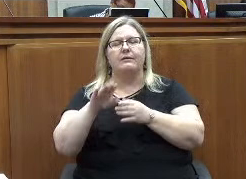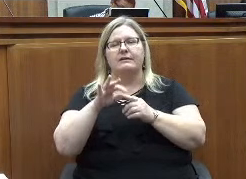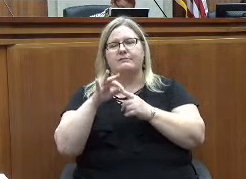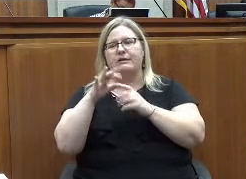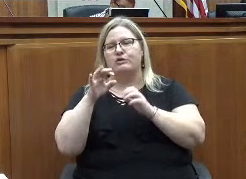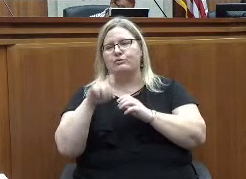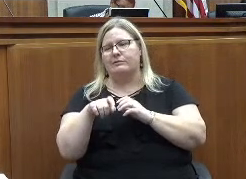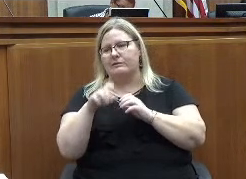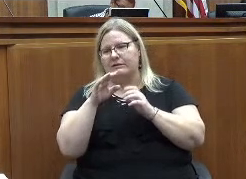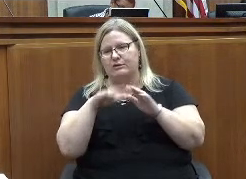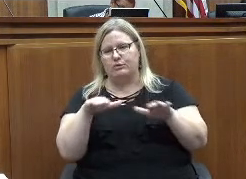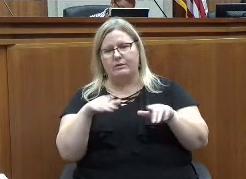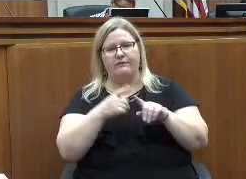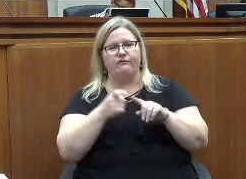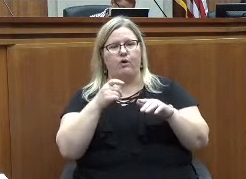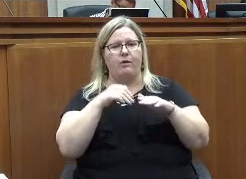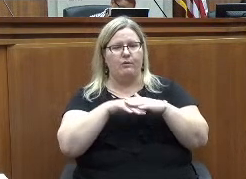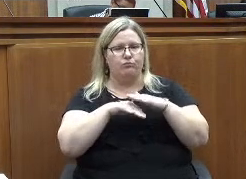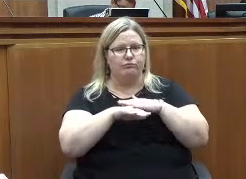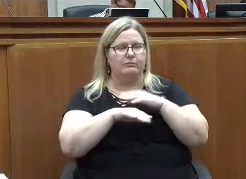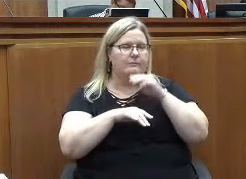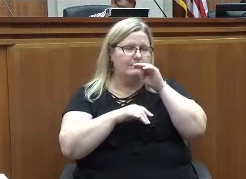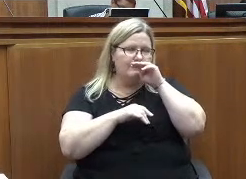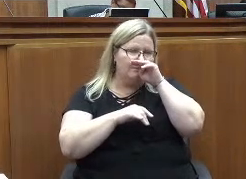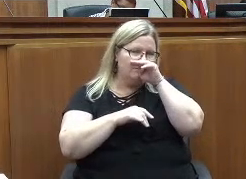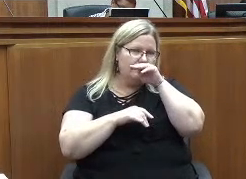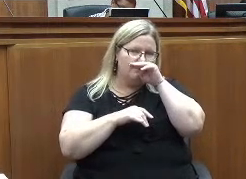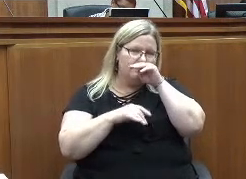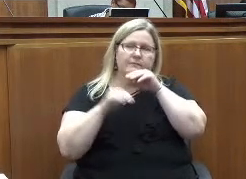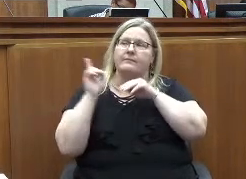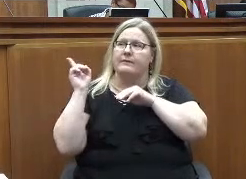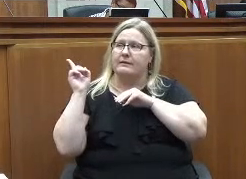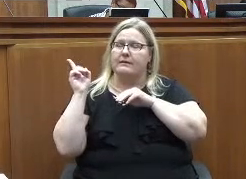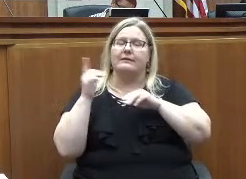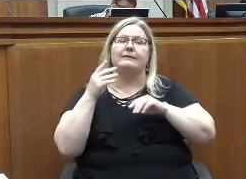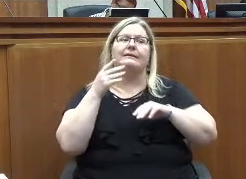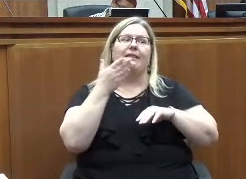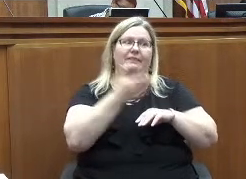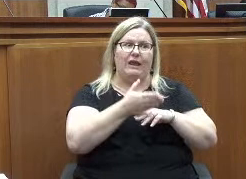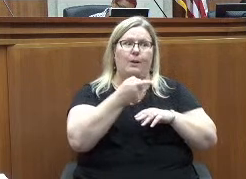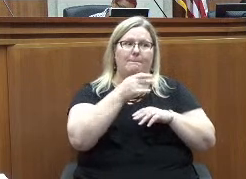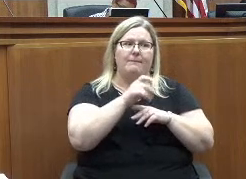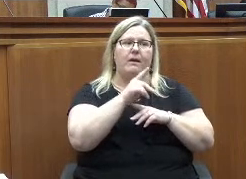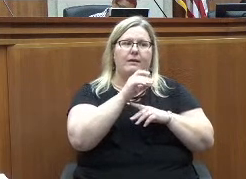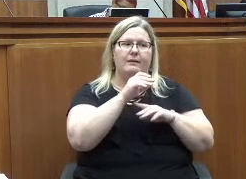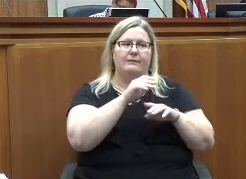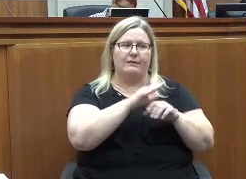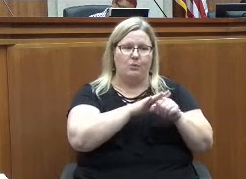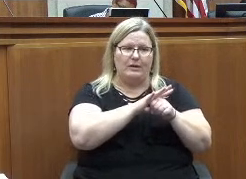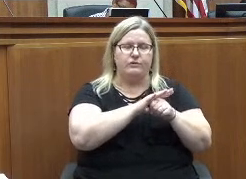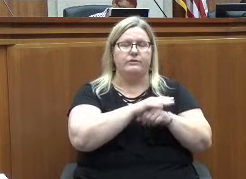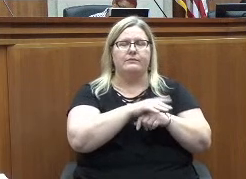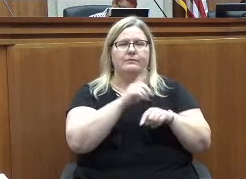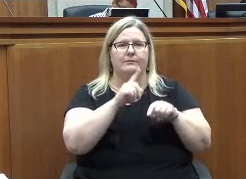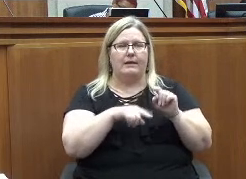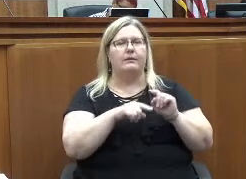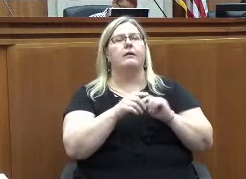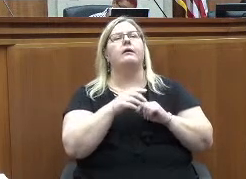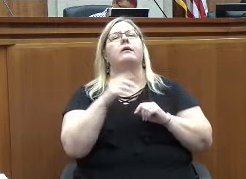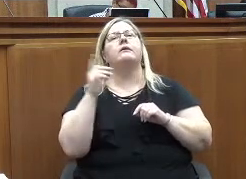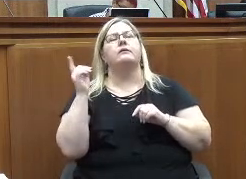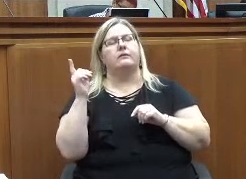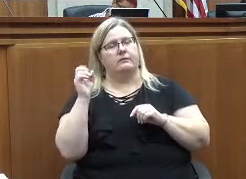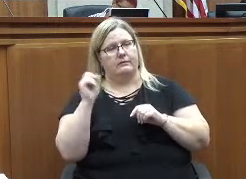needs children from enrollment. At the pod site. At the pod site, right. Secondly,